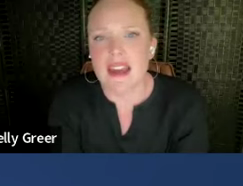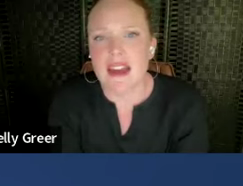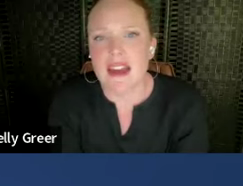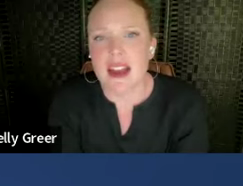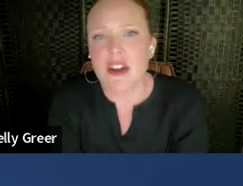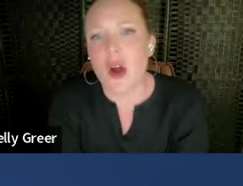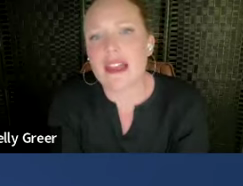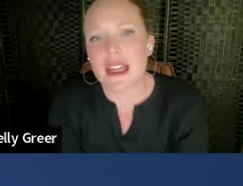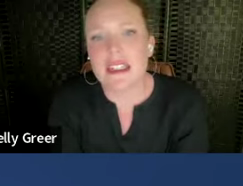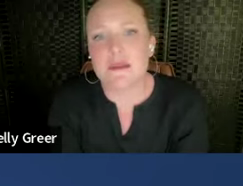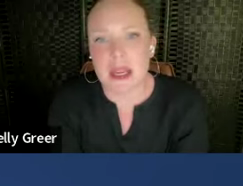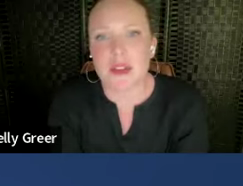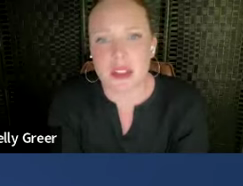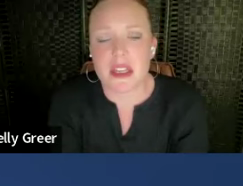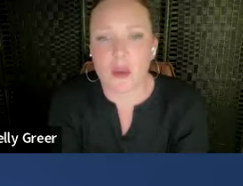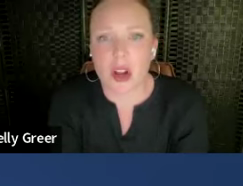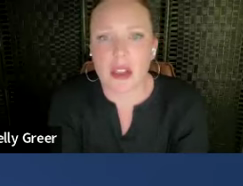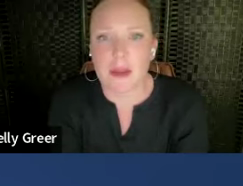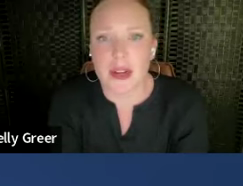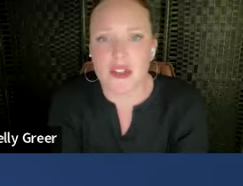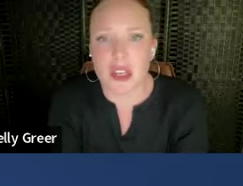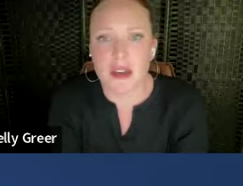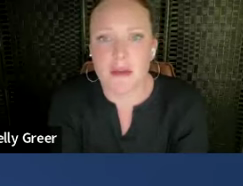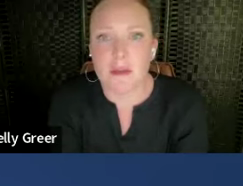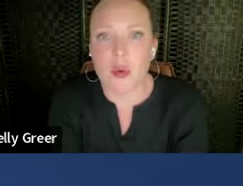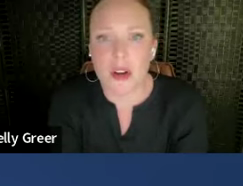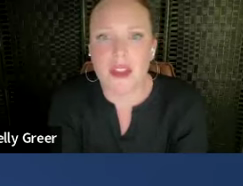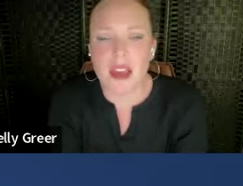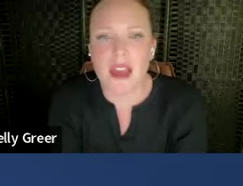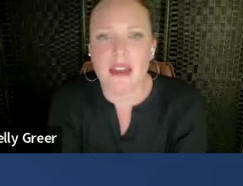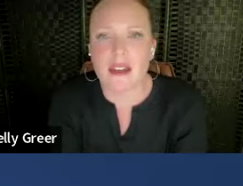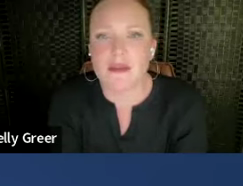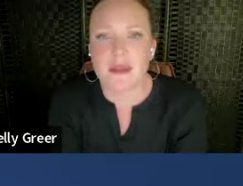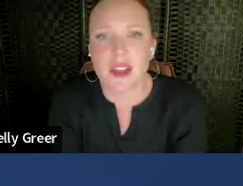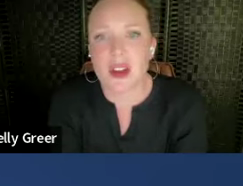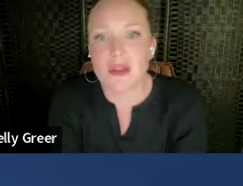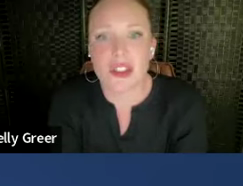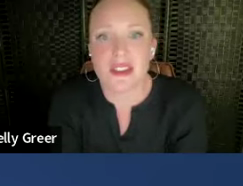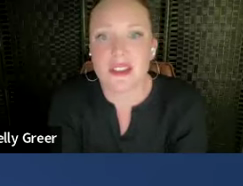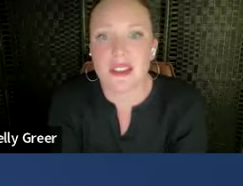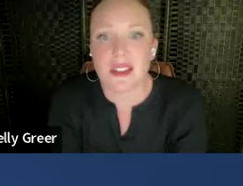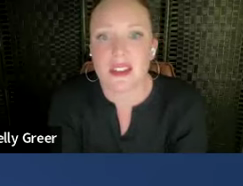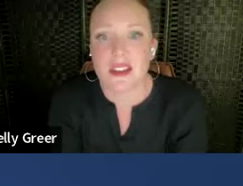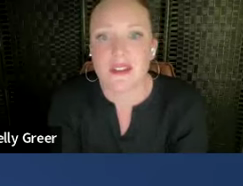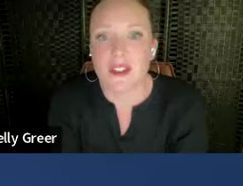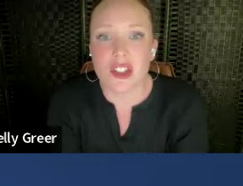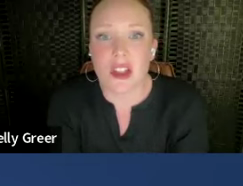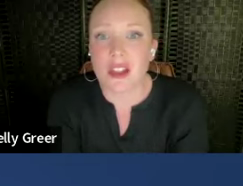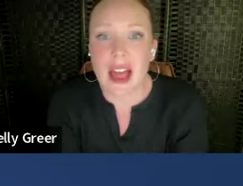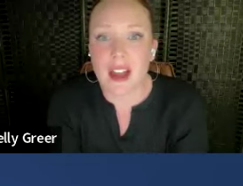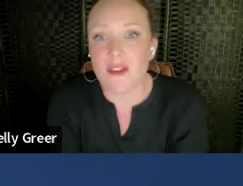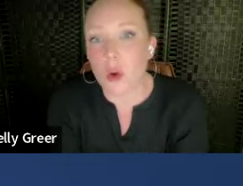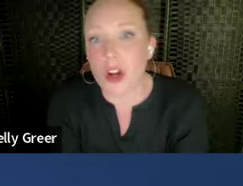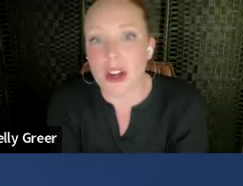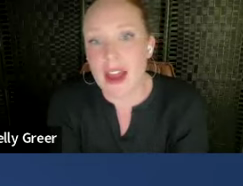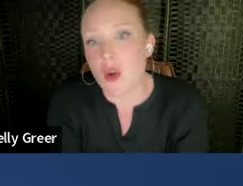But I don't know, I'd like to be able to see more collaboration, more than, you know,